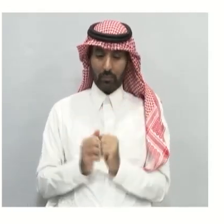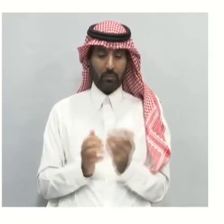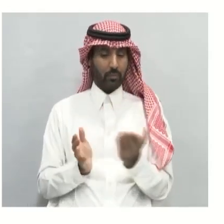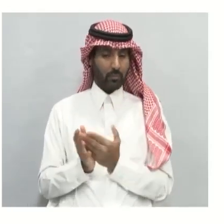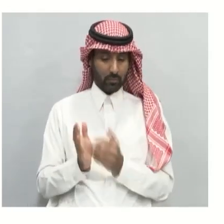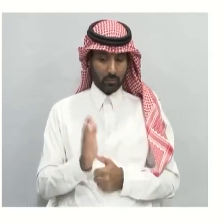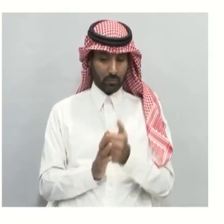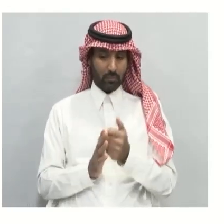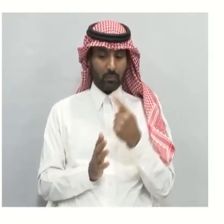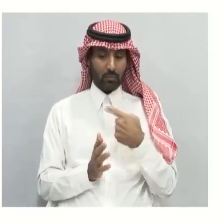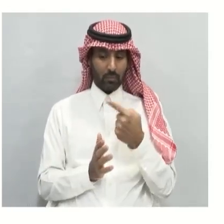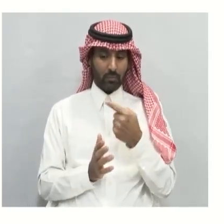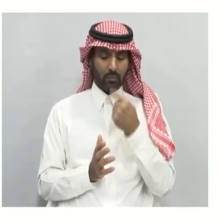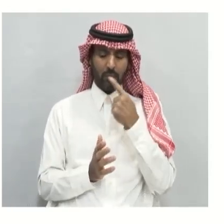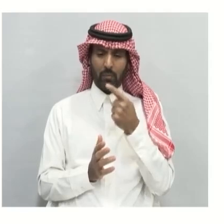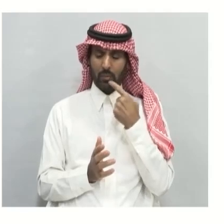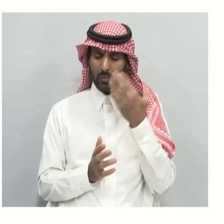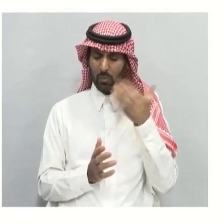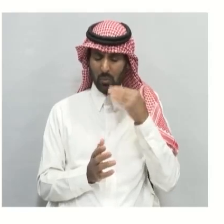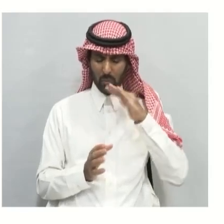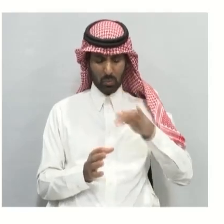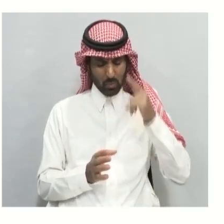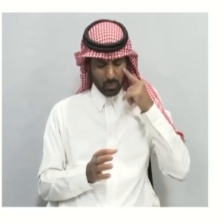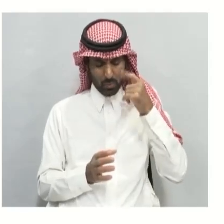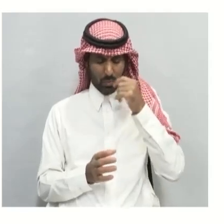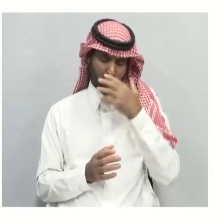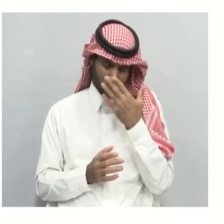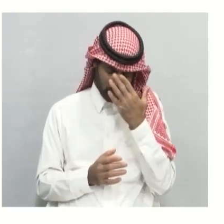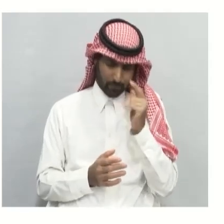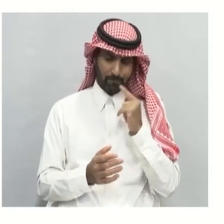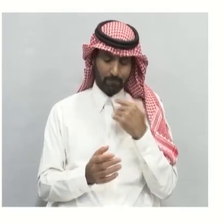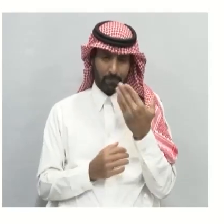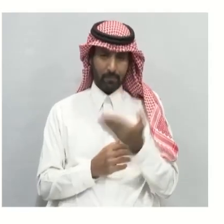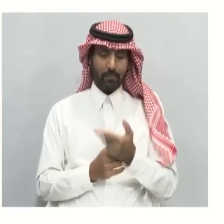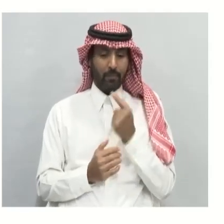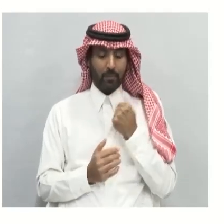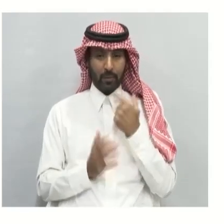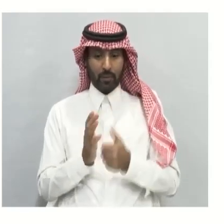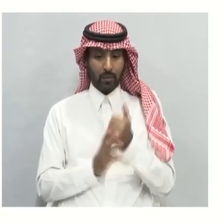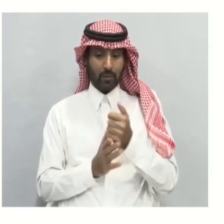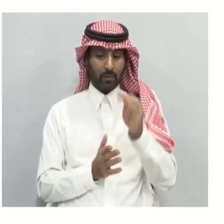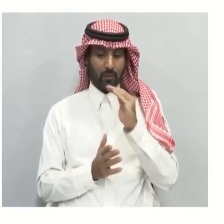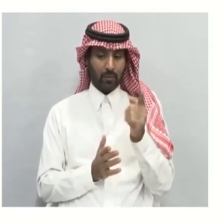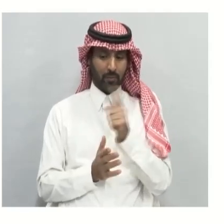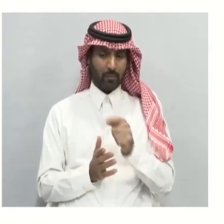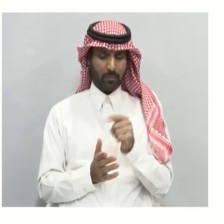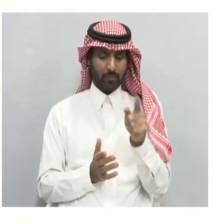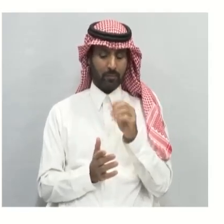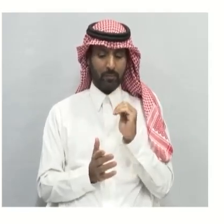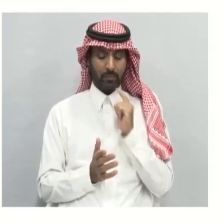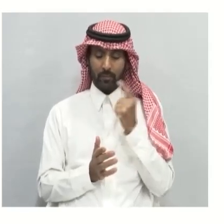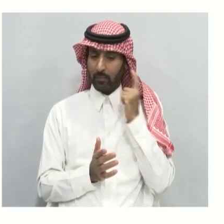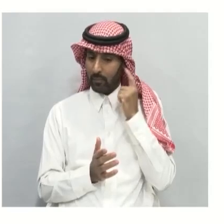will be able to talk about missed opportunities and regrets. You will be able to answer specific questions